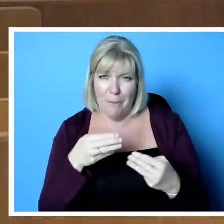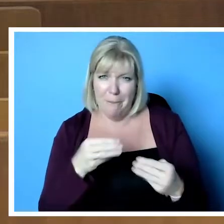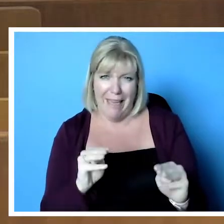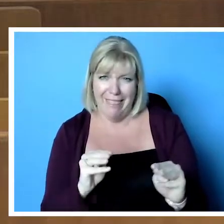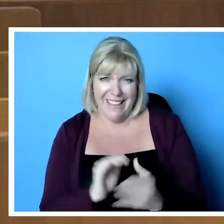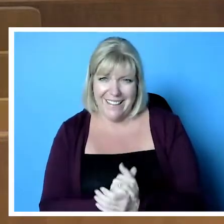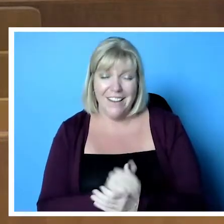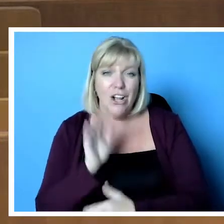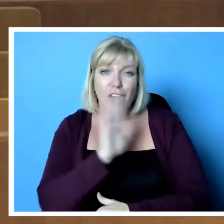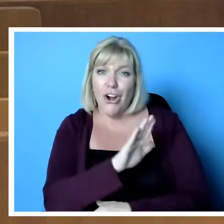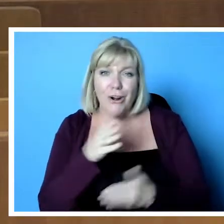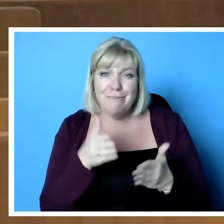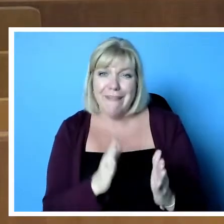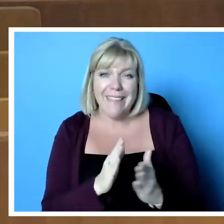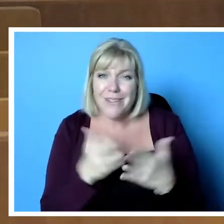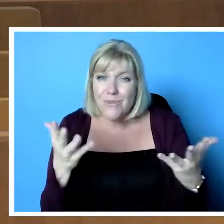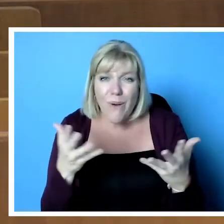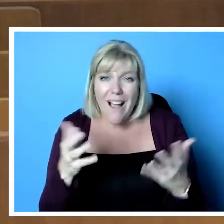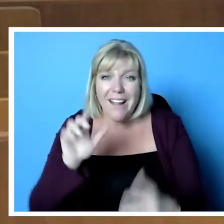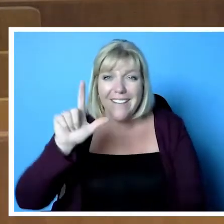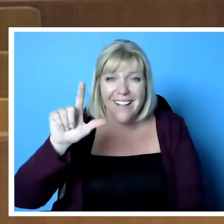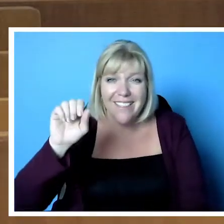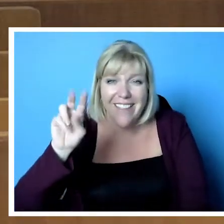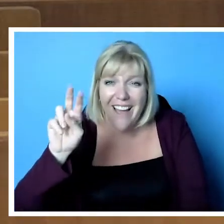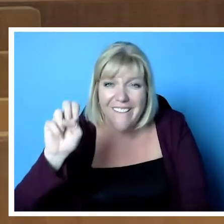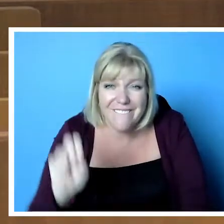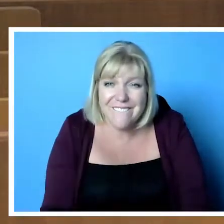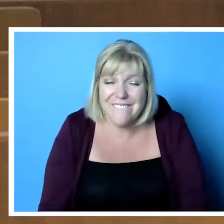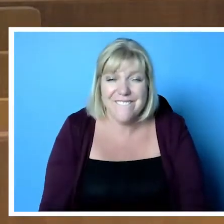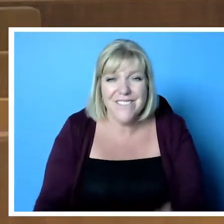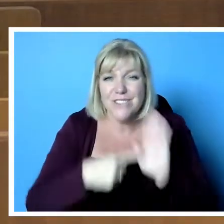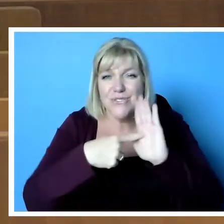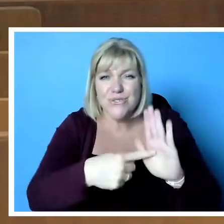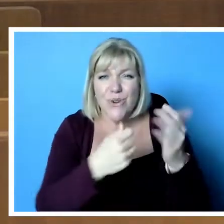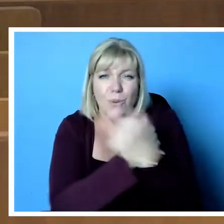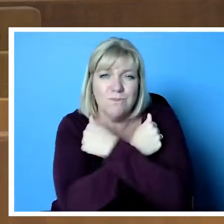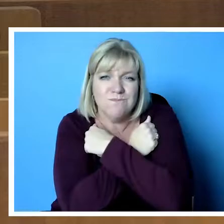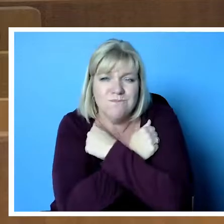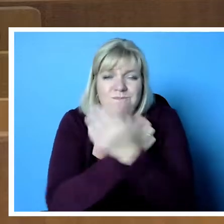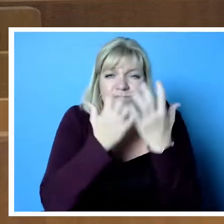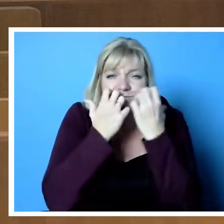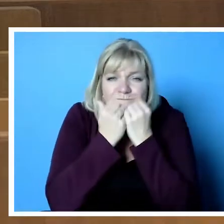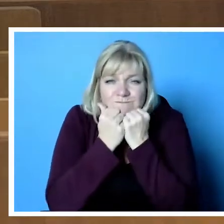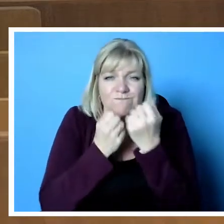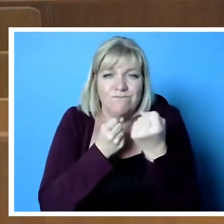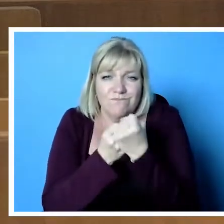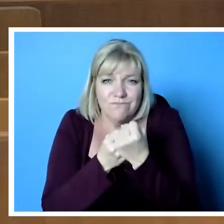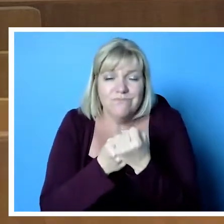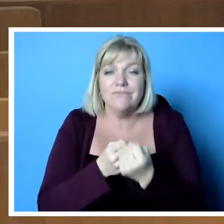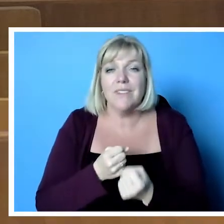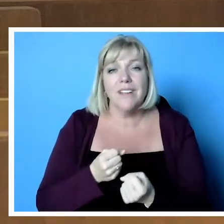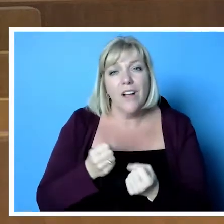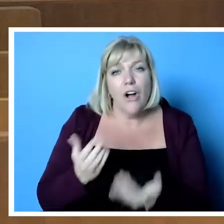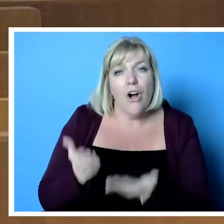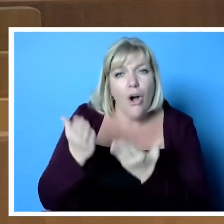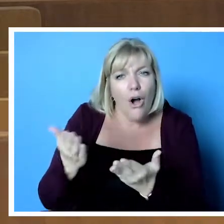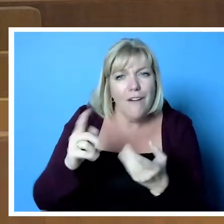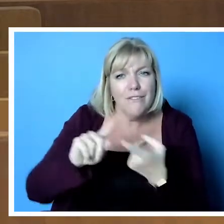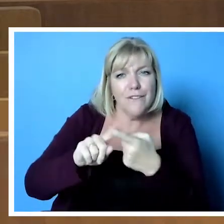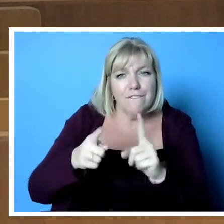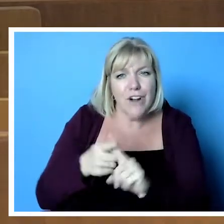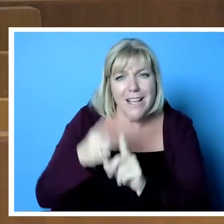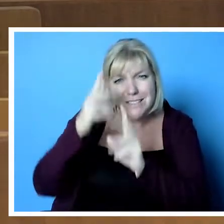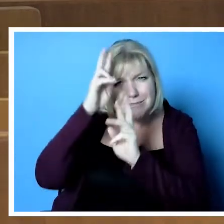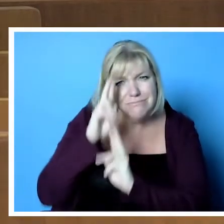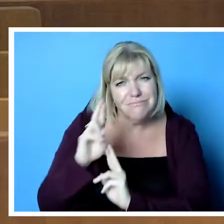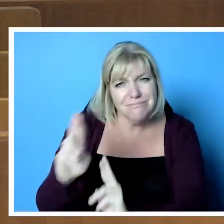love. Her method was compassion. Her method was choosing to offer her friends the dignity and